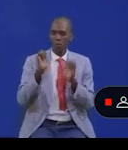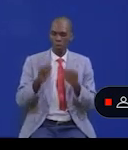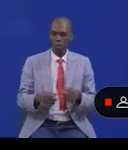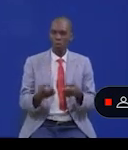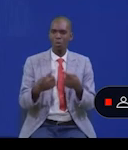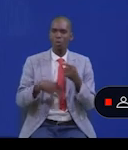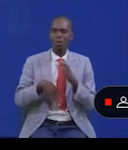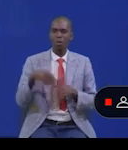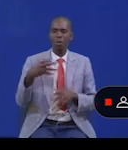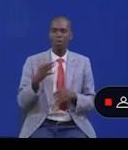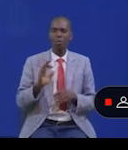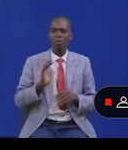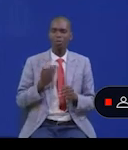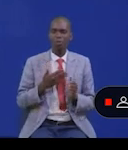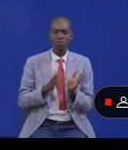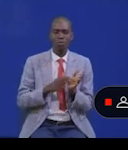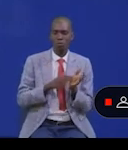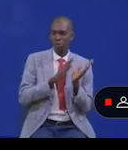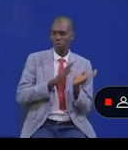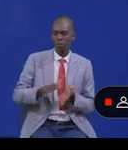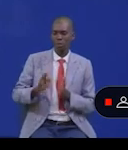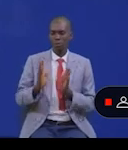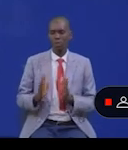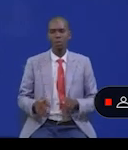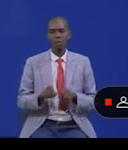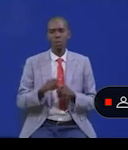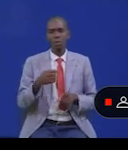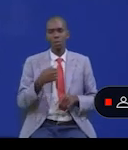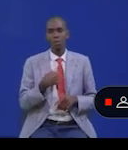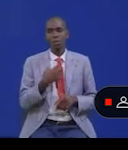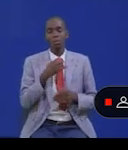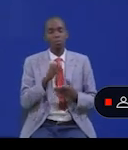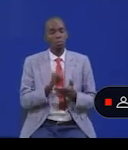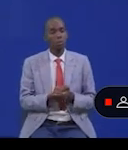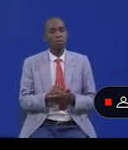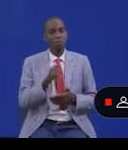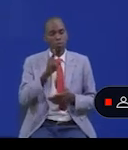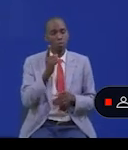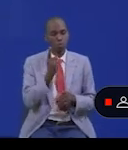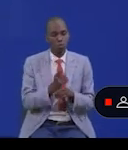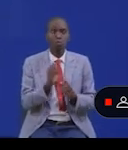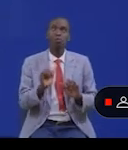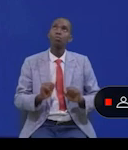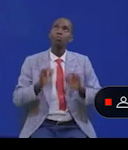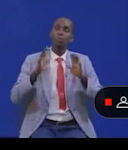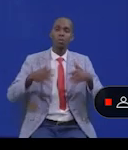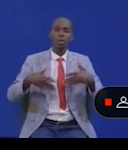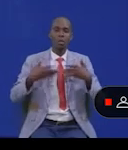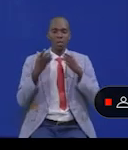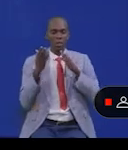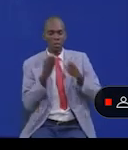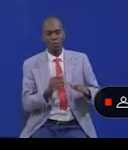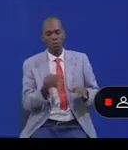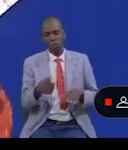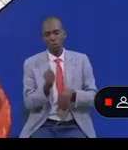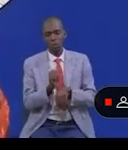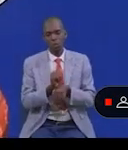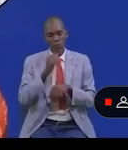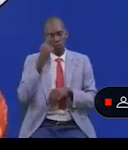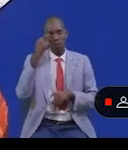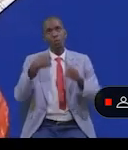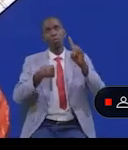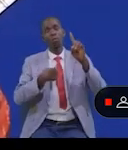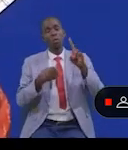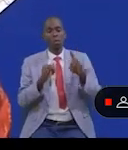high school dropout like me? He said, Benny, you surrender your life and leave that rest to me. And so I